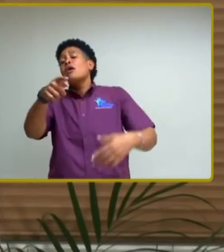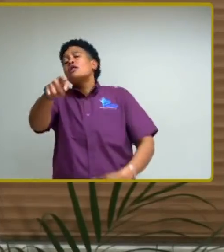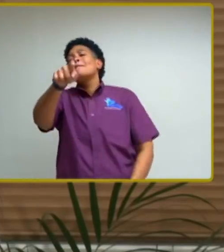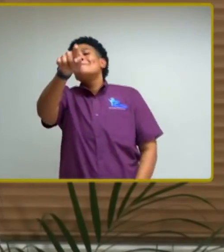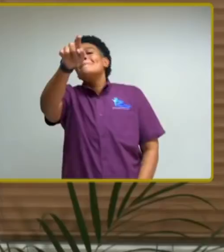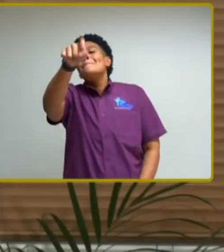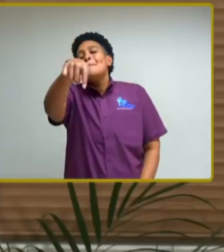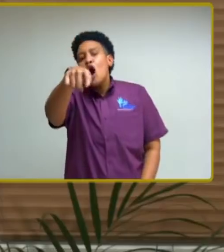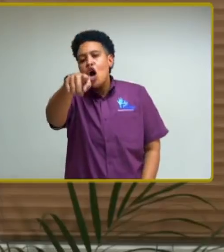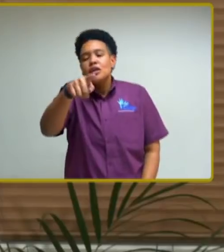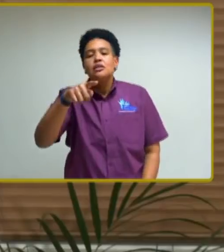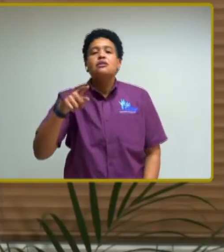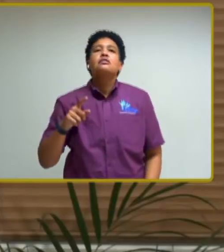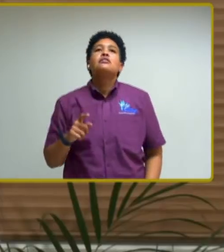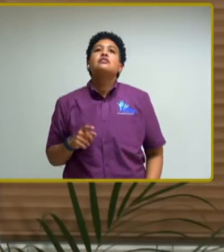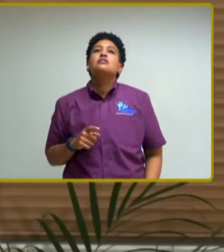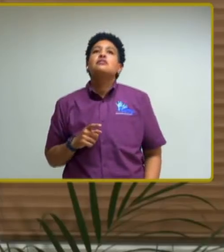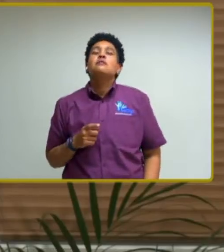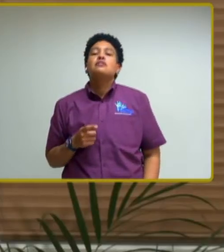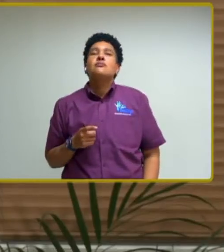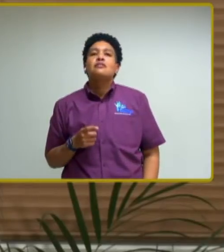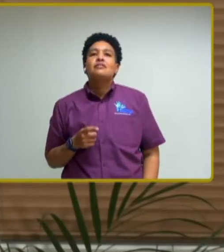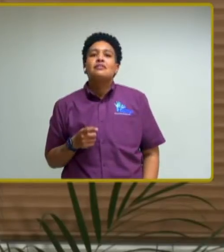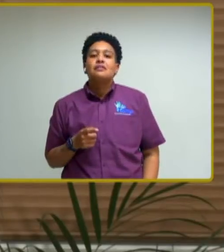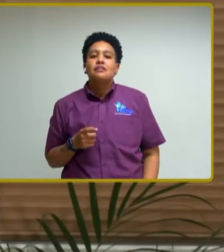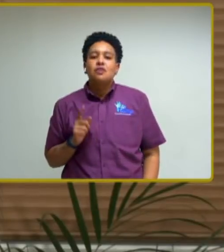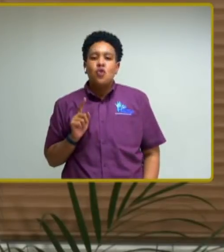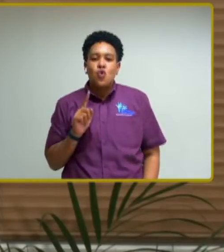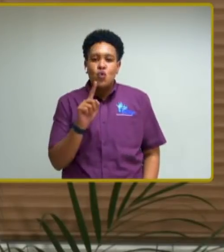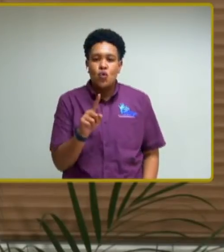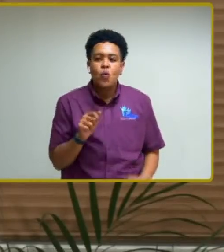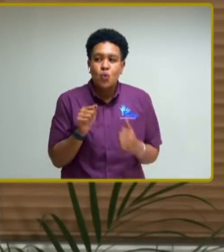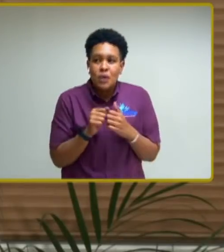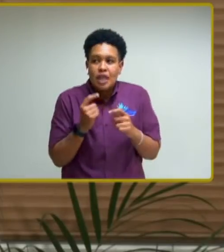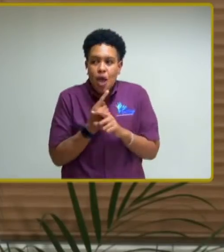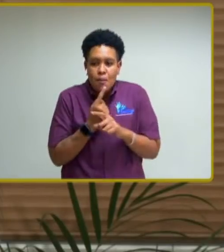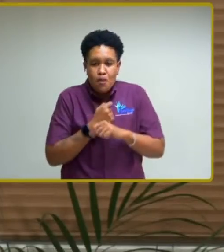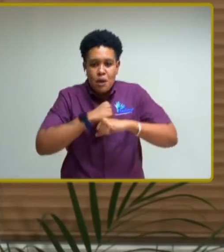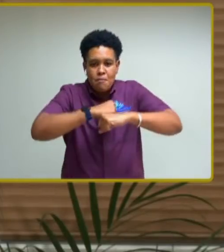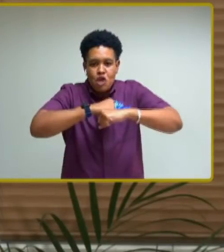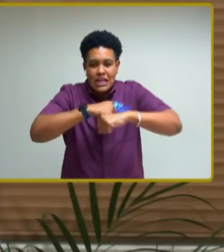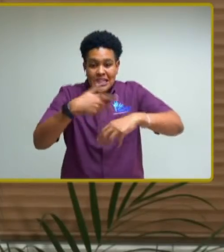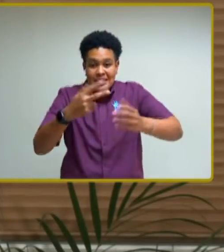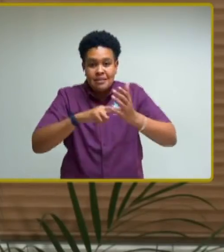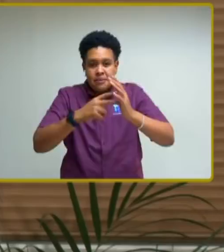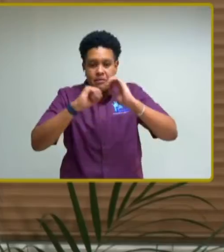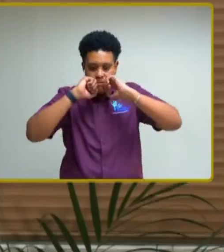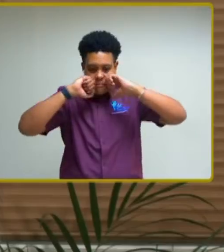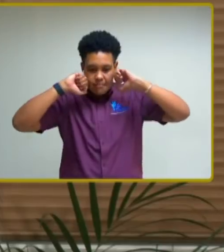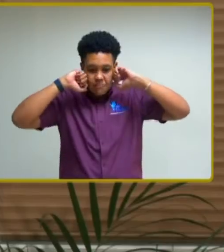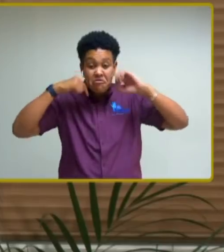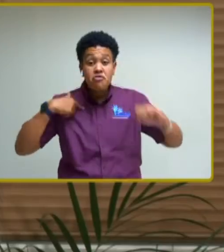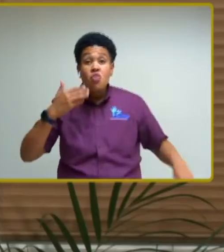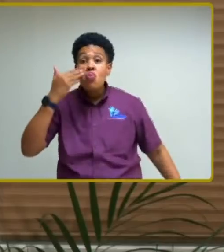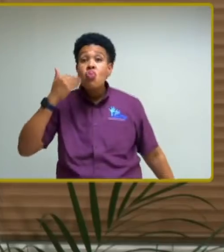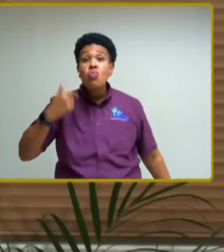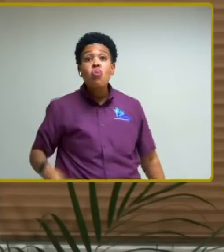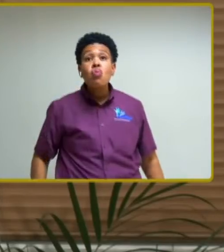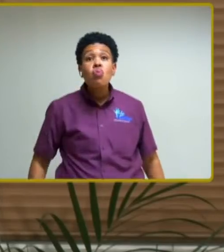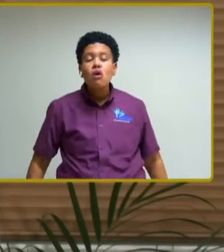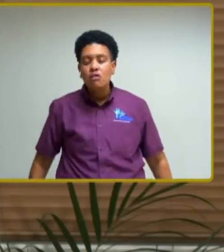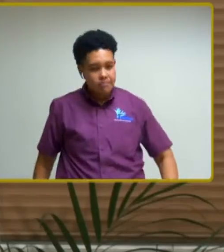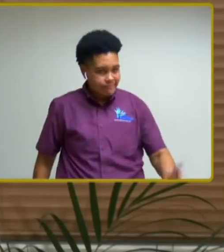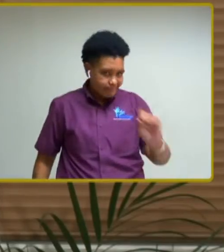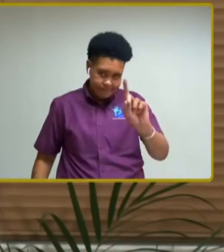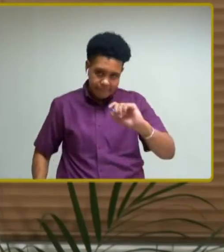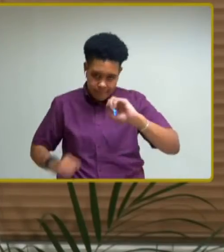must come with appropriate protection, meaning their masks, and where you can